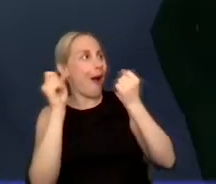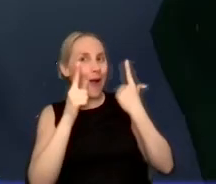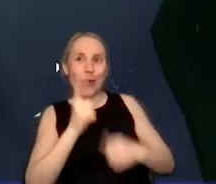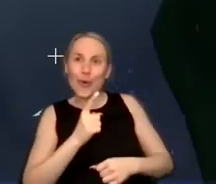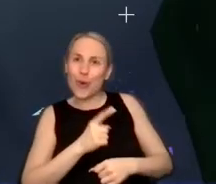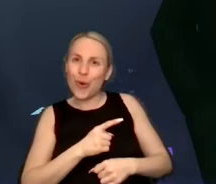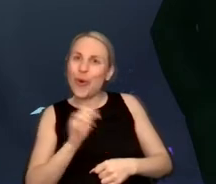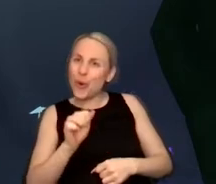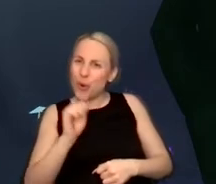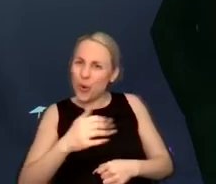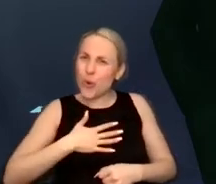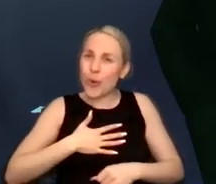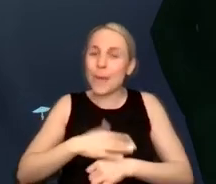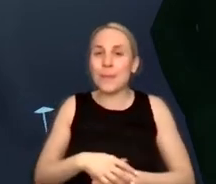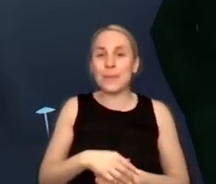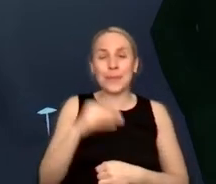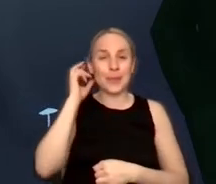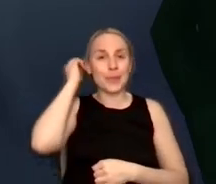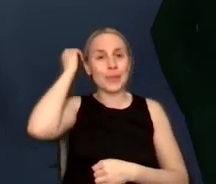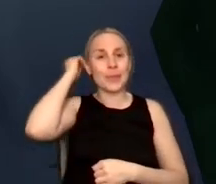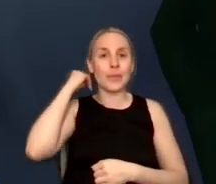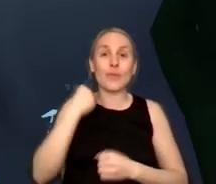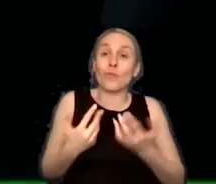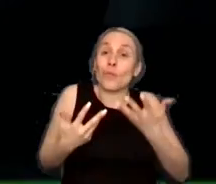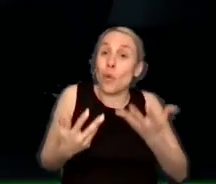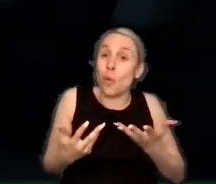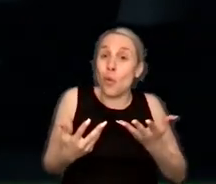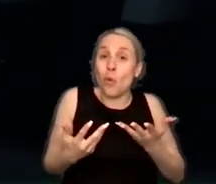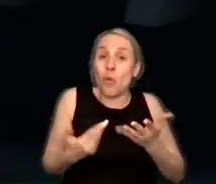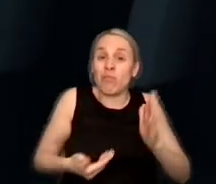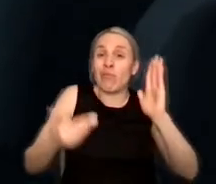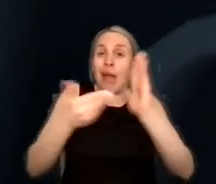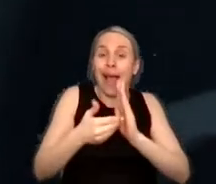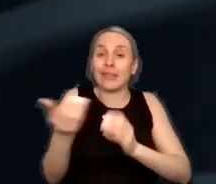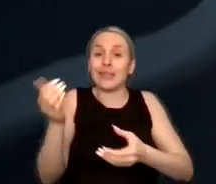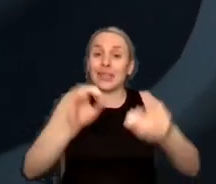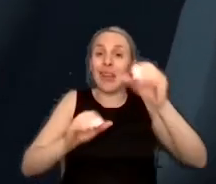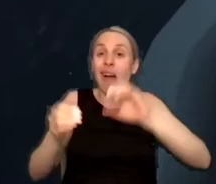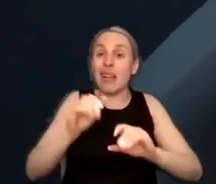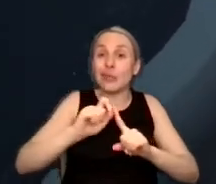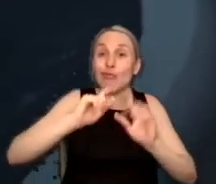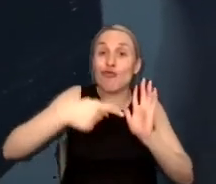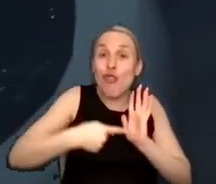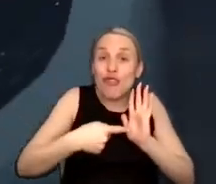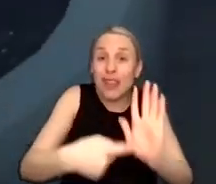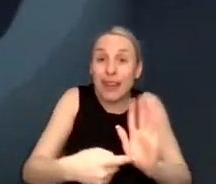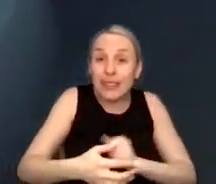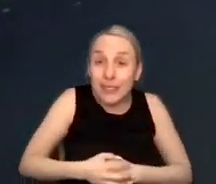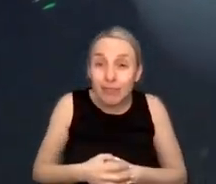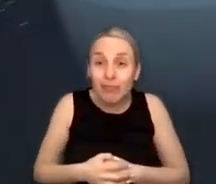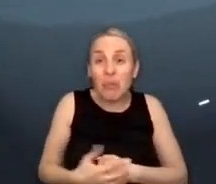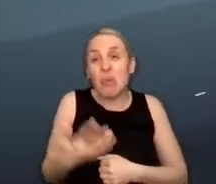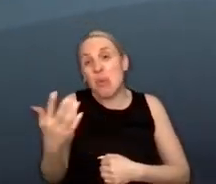think, at dinner, like you could put a science project in here, maybe. Or like, I don't know, it doesn't necessarily have to